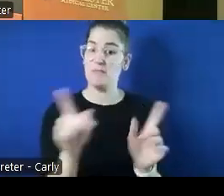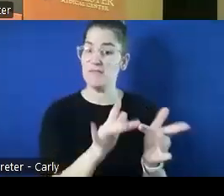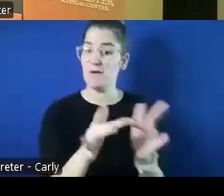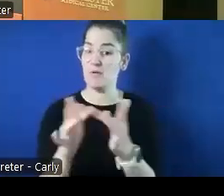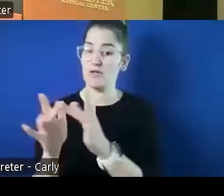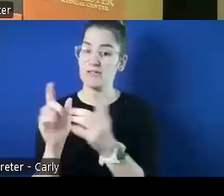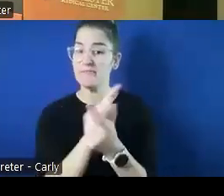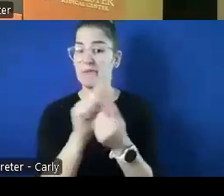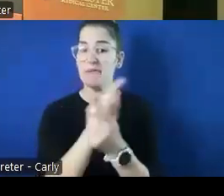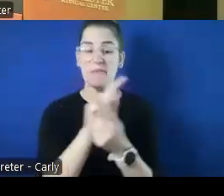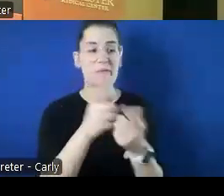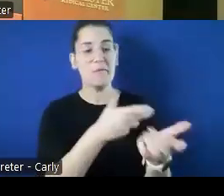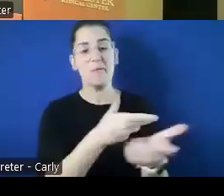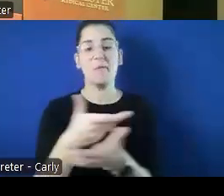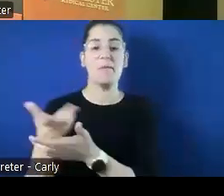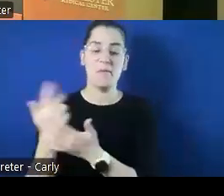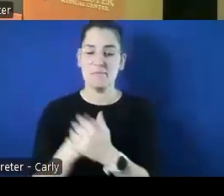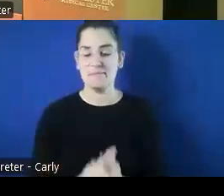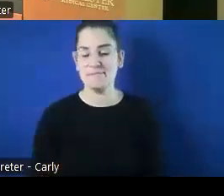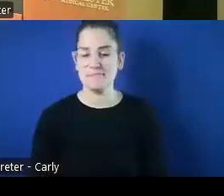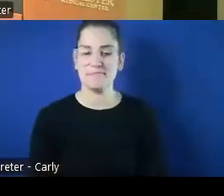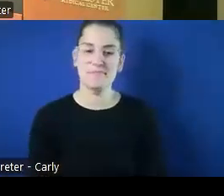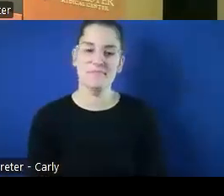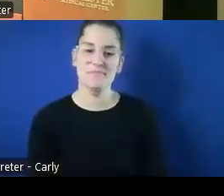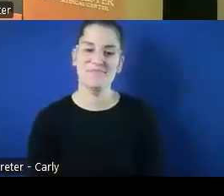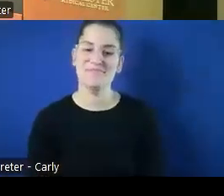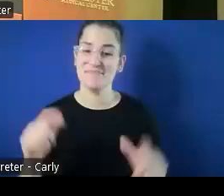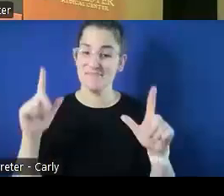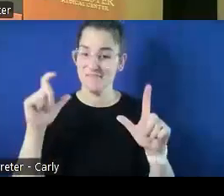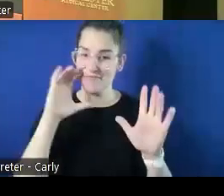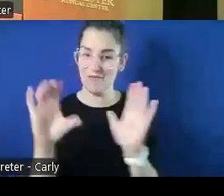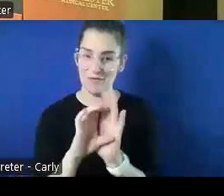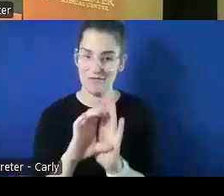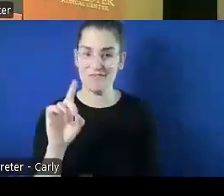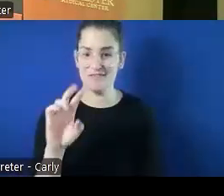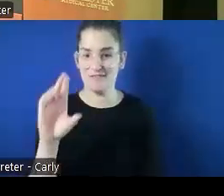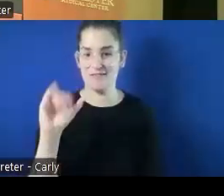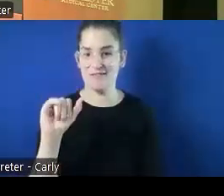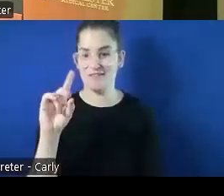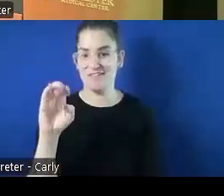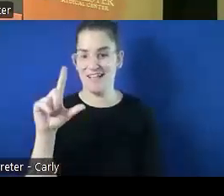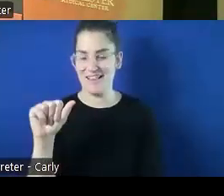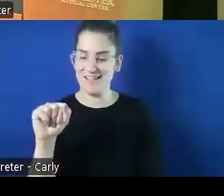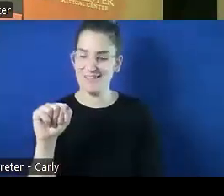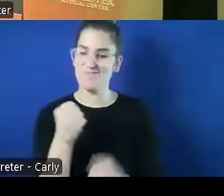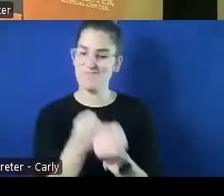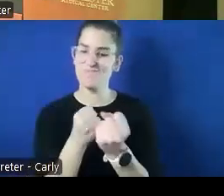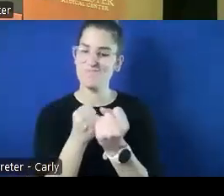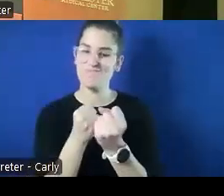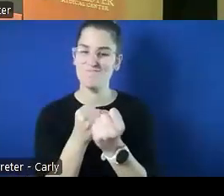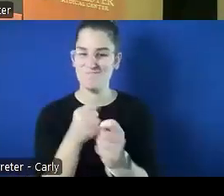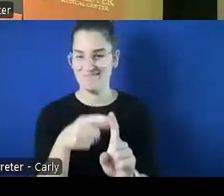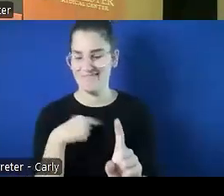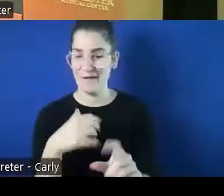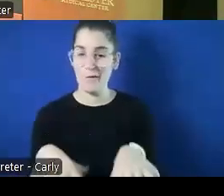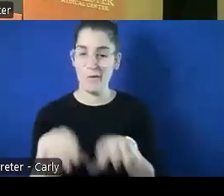kind of meet in larger settings. Here are just a couple photos. Dr. Cardella, shout out to her for hosting a